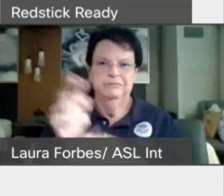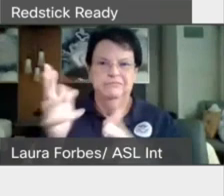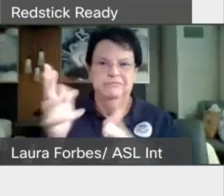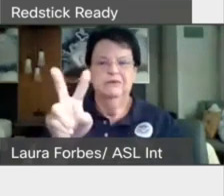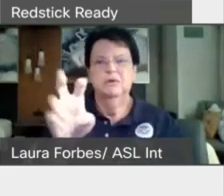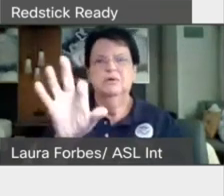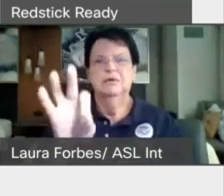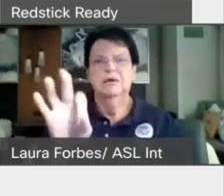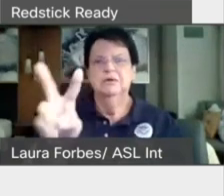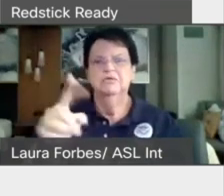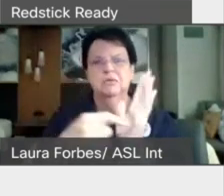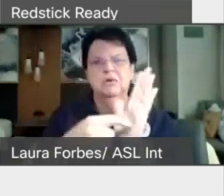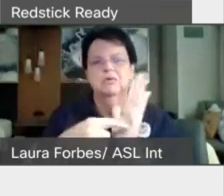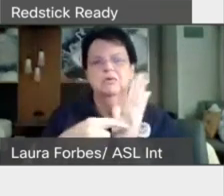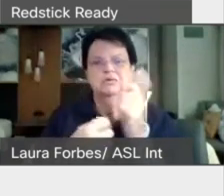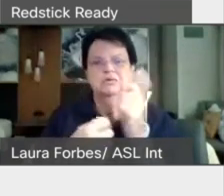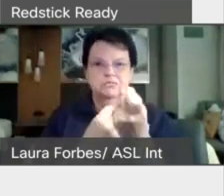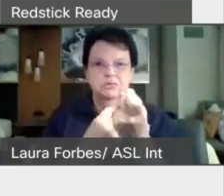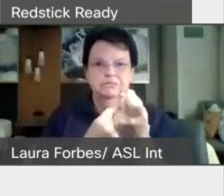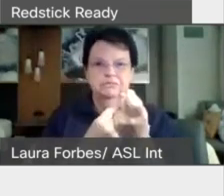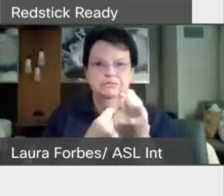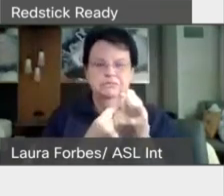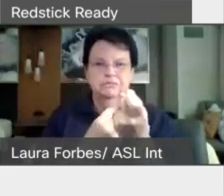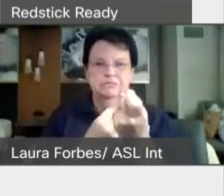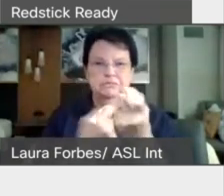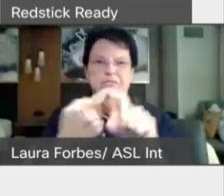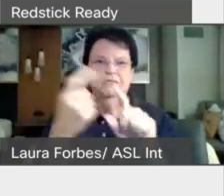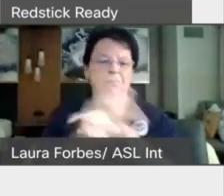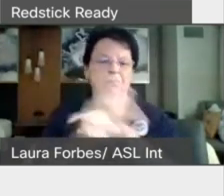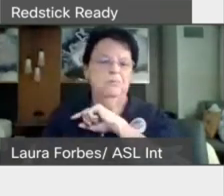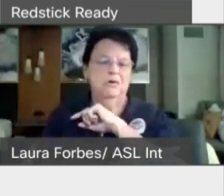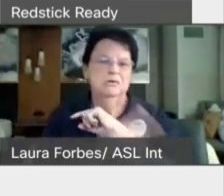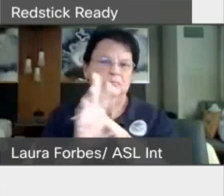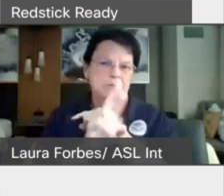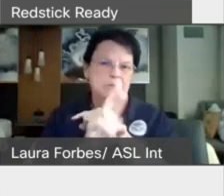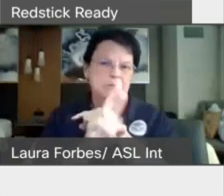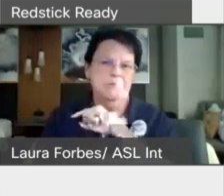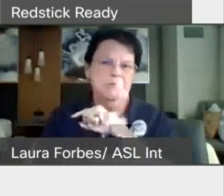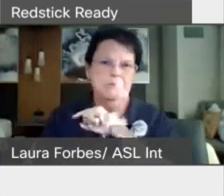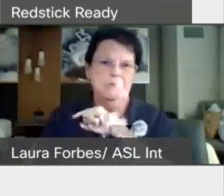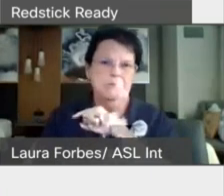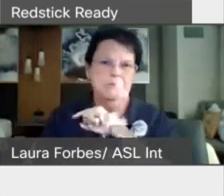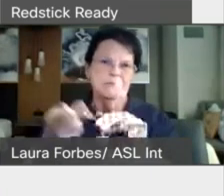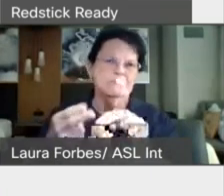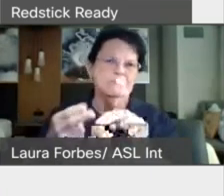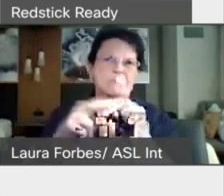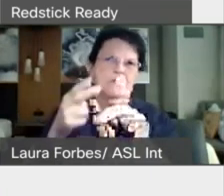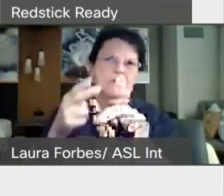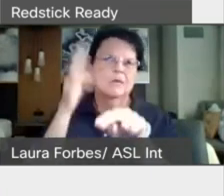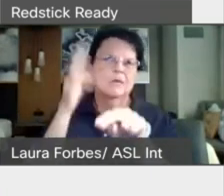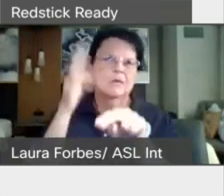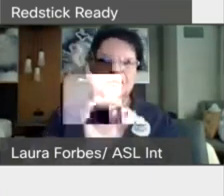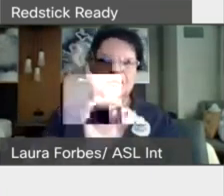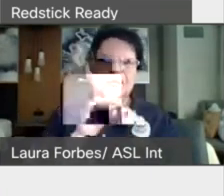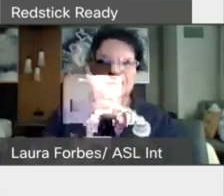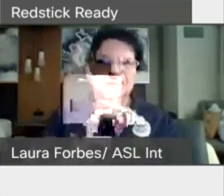292 requests for support from the parish. So as those continue to increase, we will absolutely work to turn those